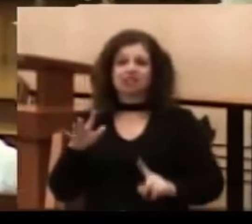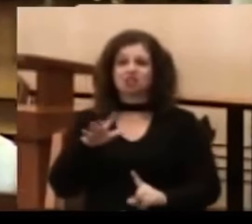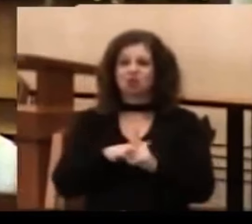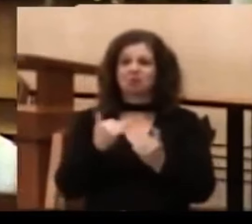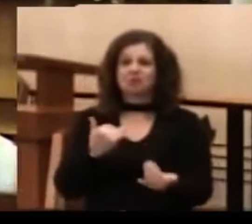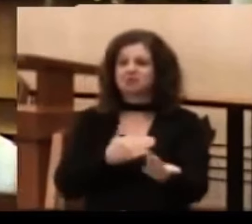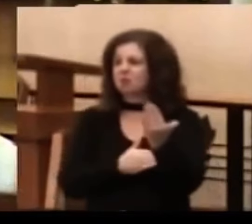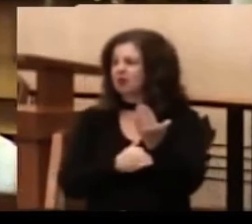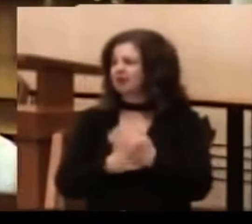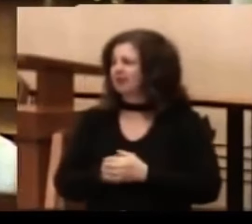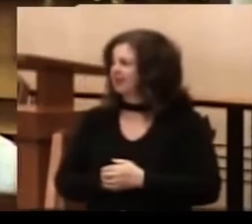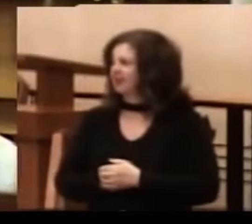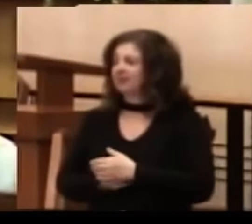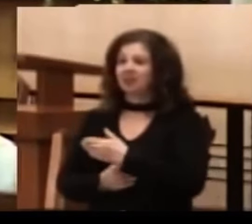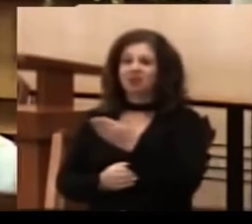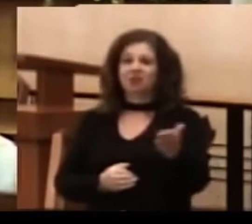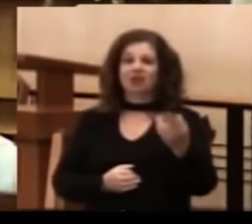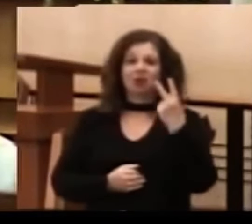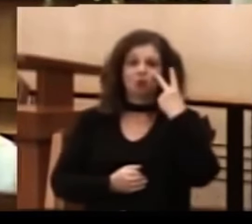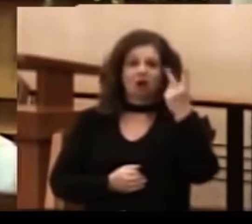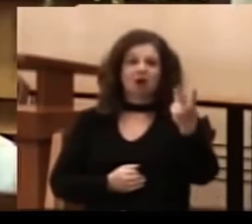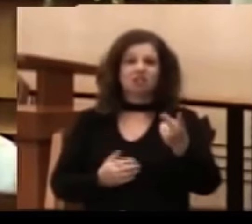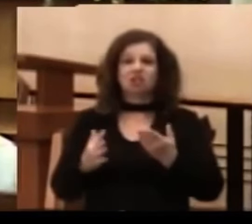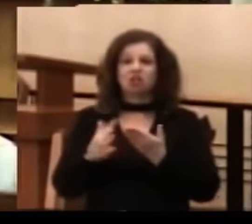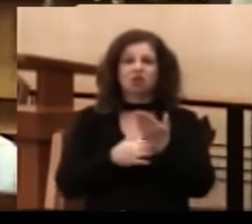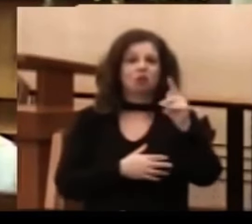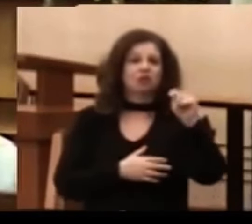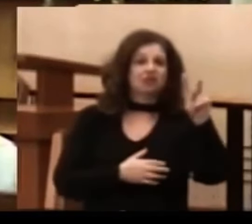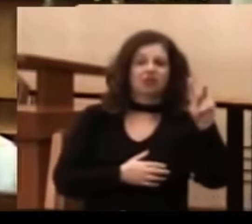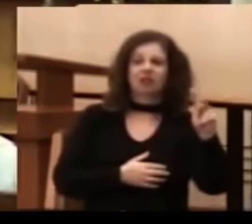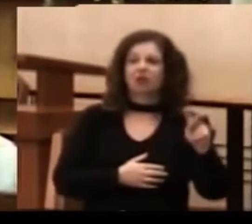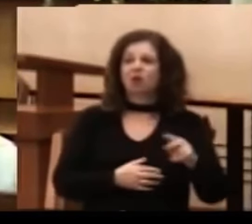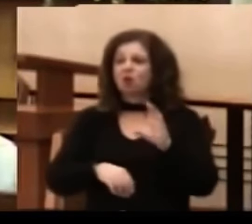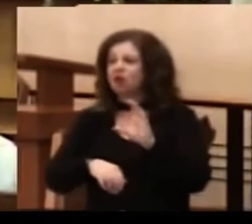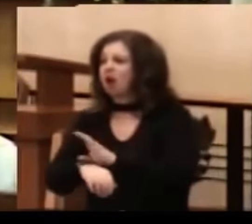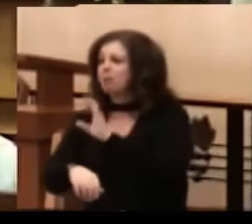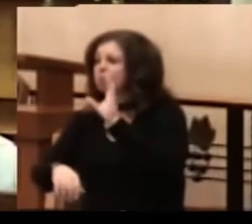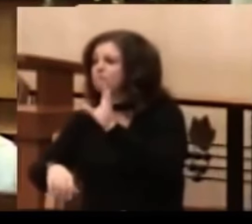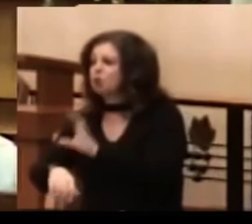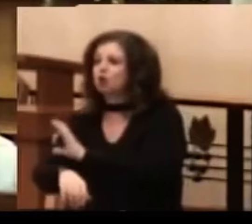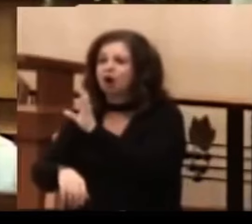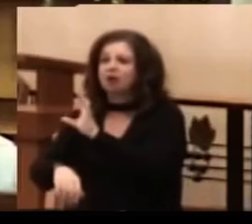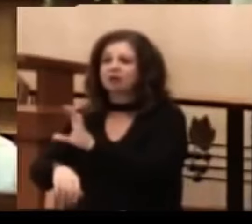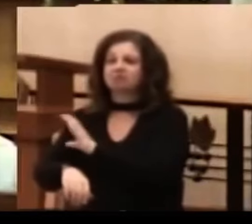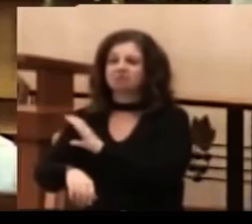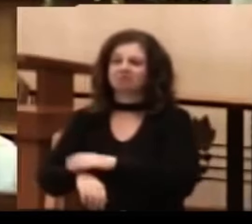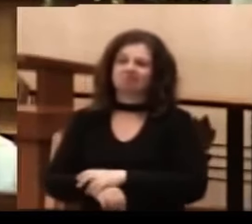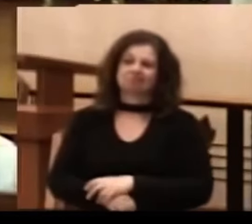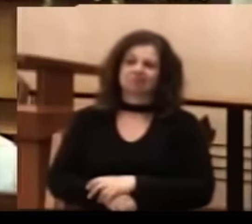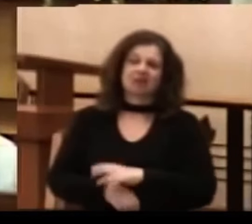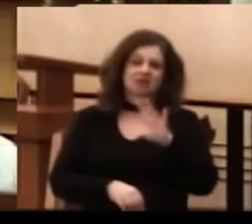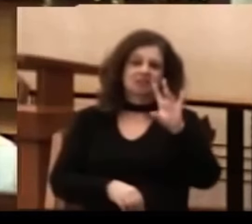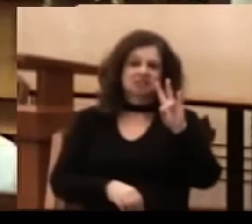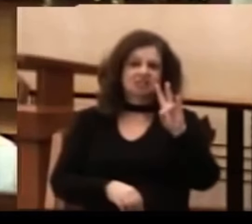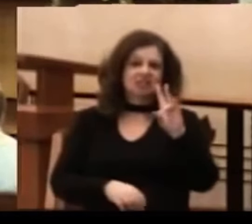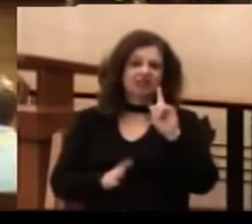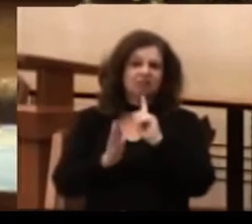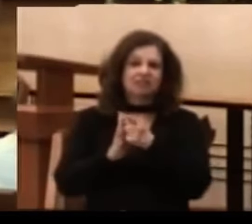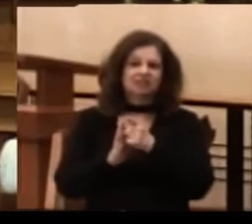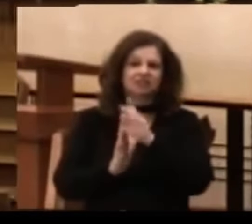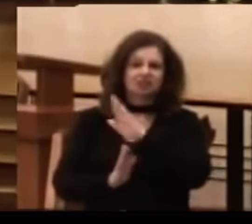rest of you who are watching through the TV or computer, that's 7 minutes of your life you'll never get